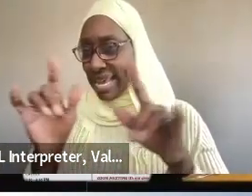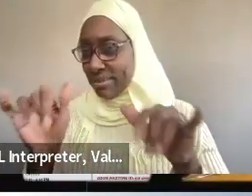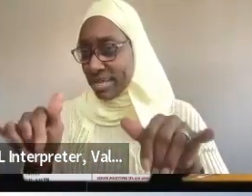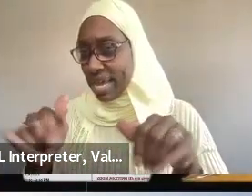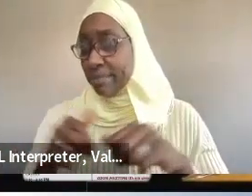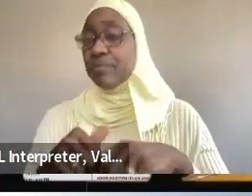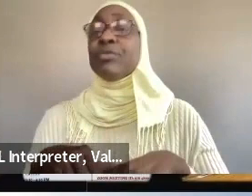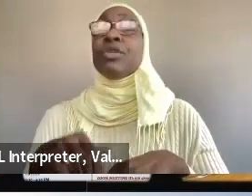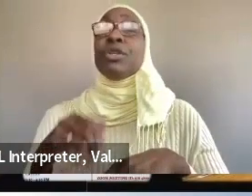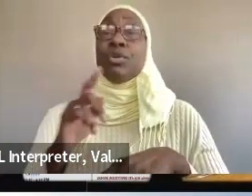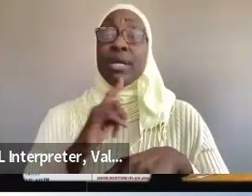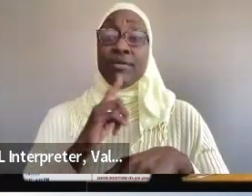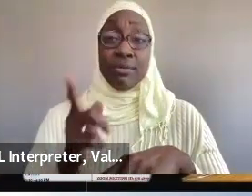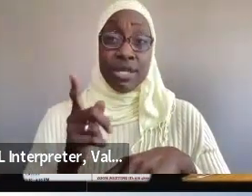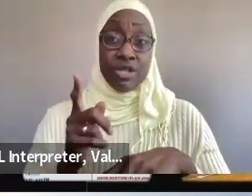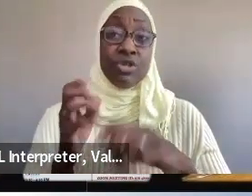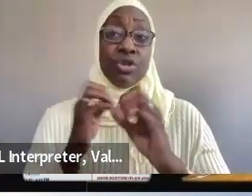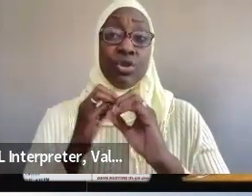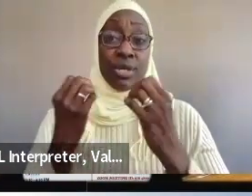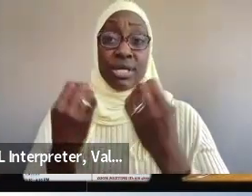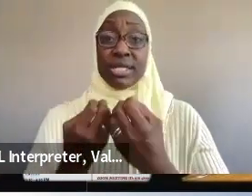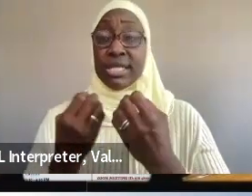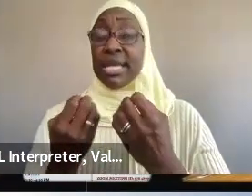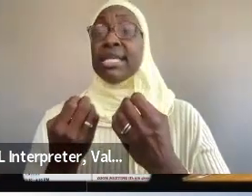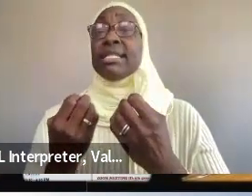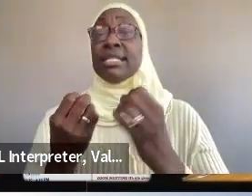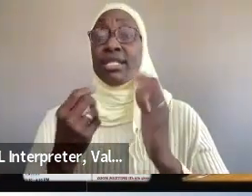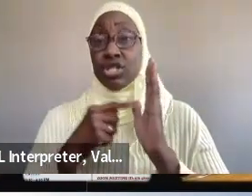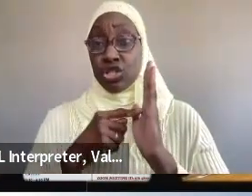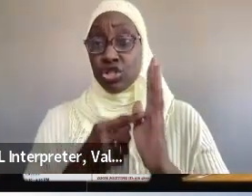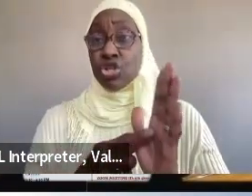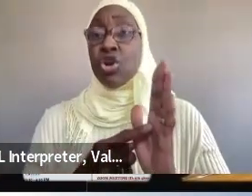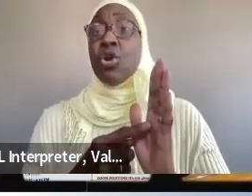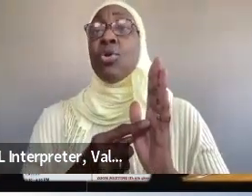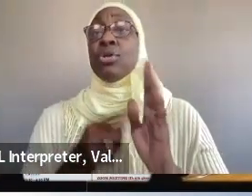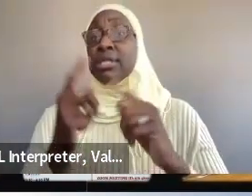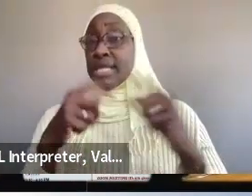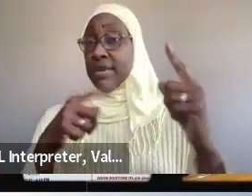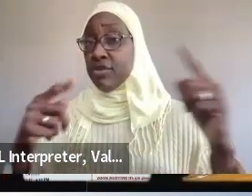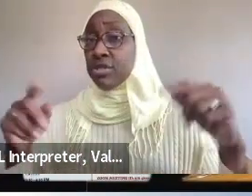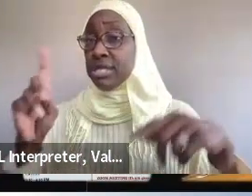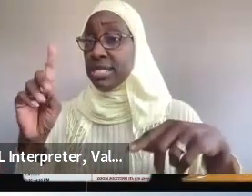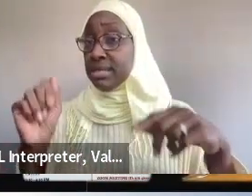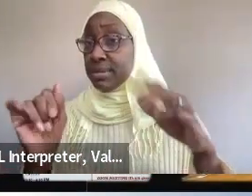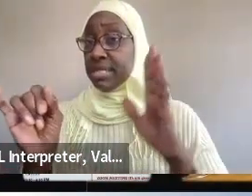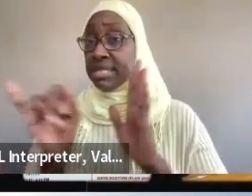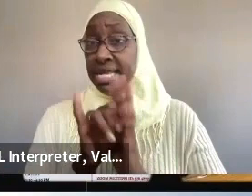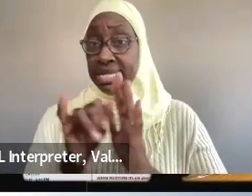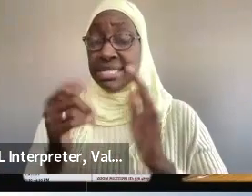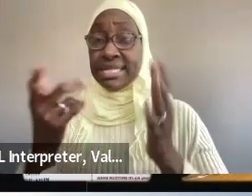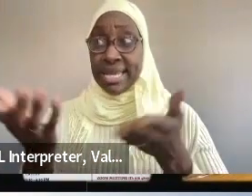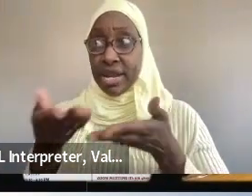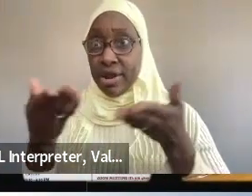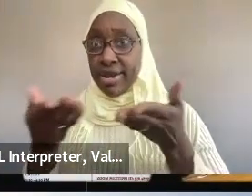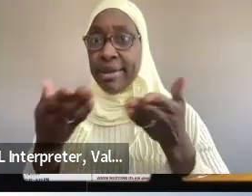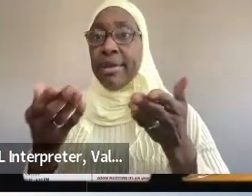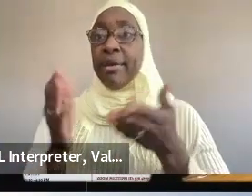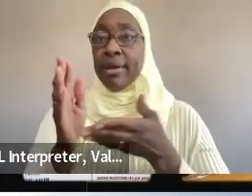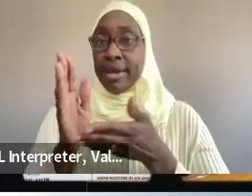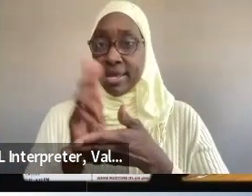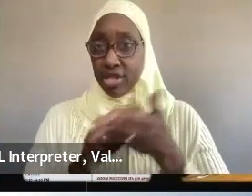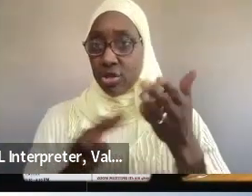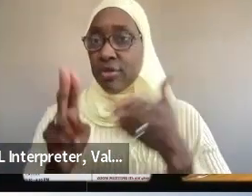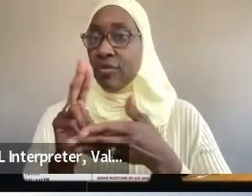is reflective of like the diversity of disabilities and identities that are present at Northeastern is a big thing for